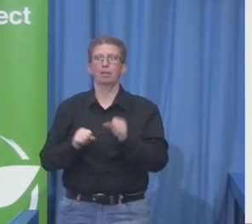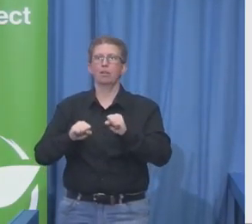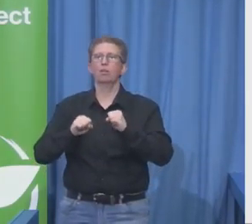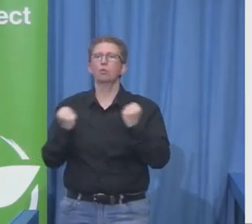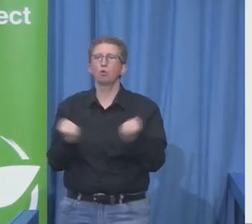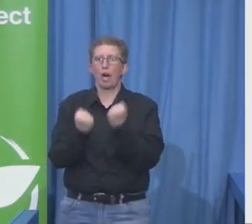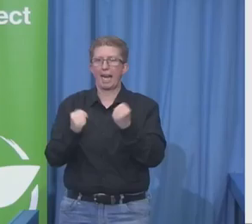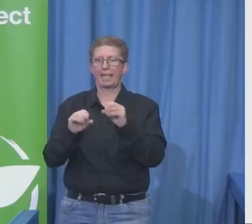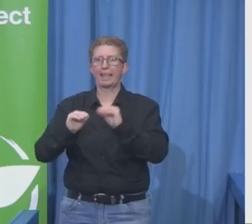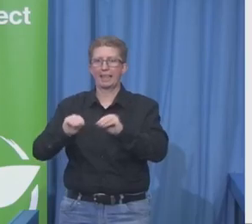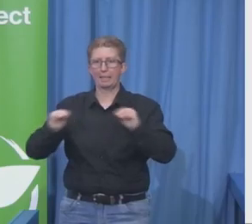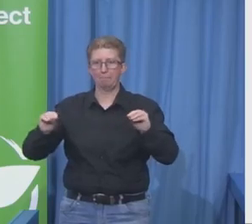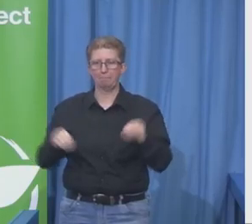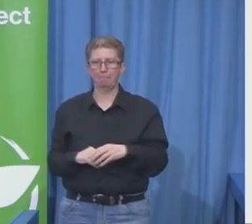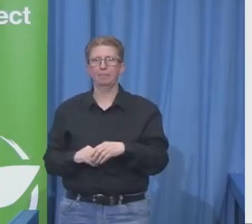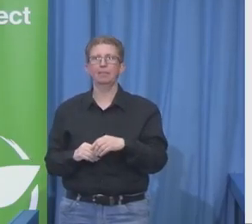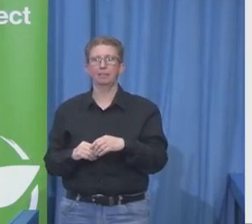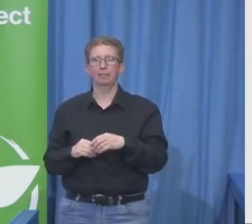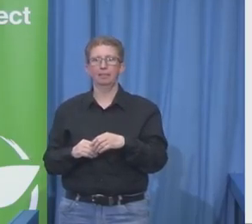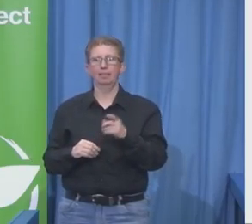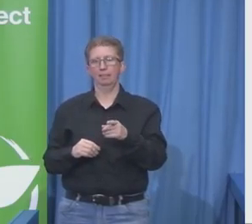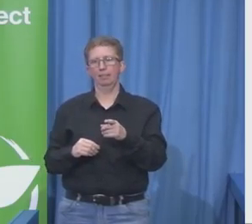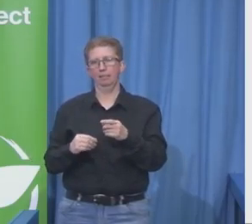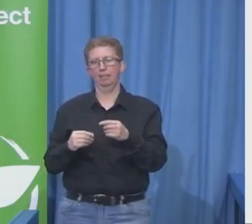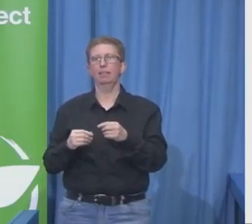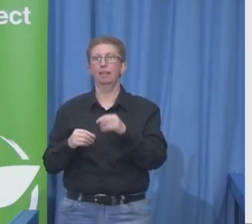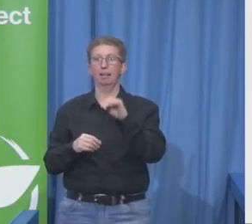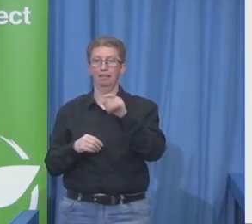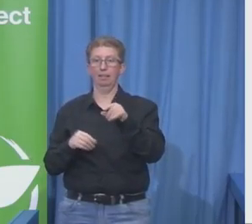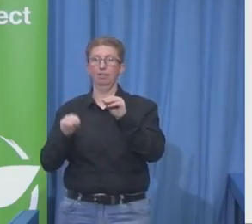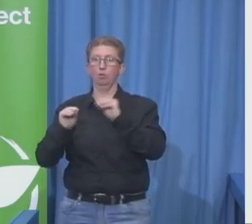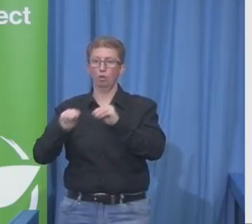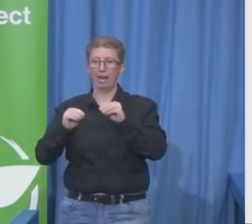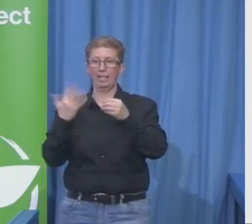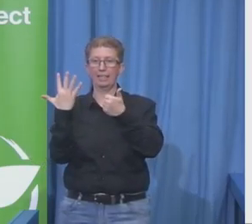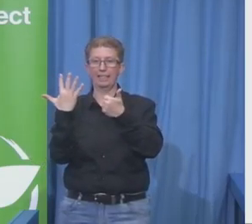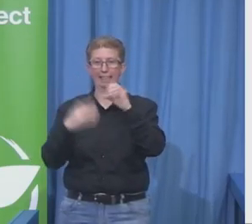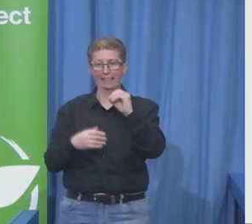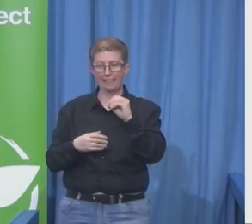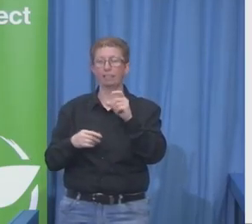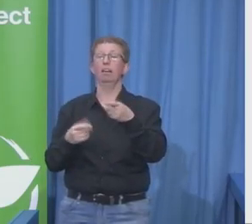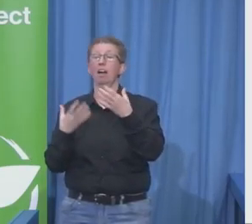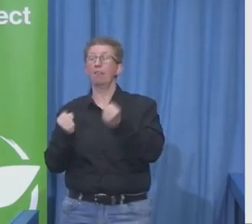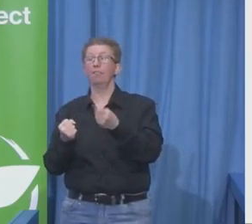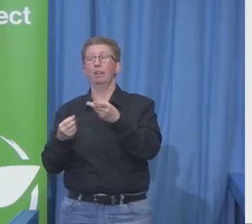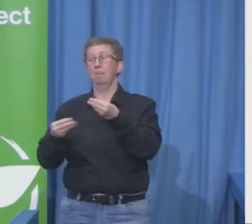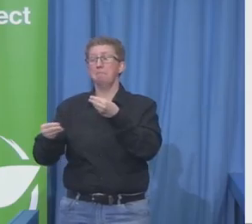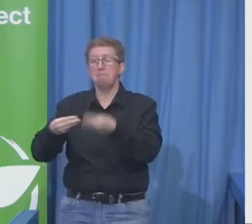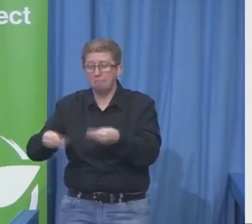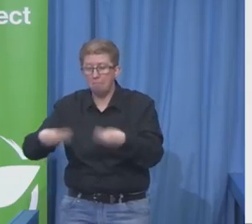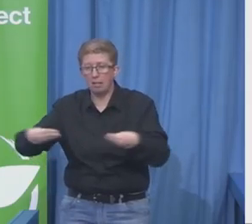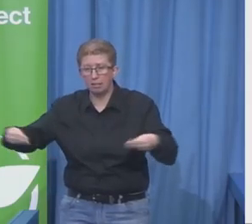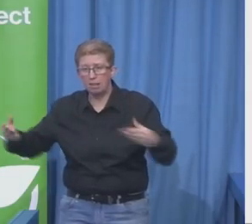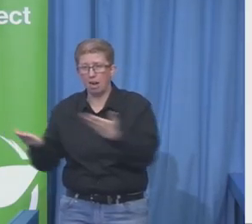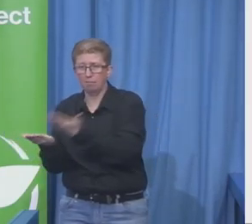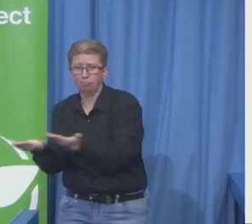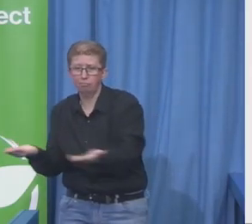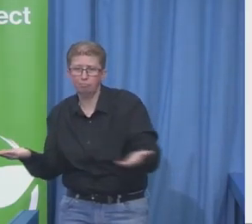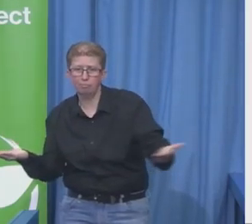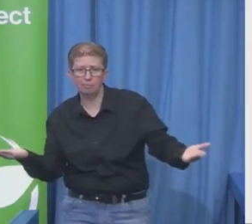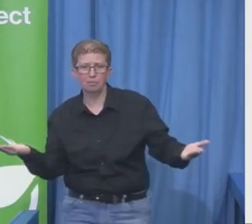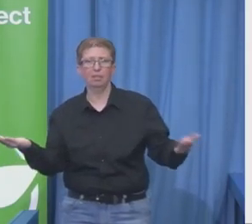training materials and also deliver them on top of their job. The limited budget was used only for